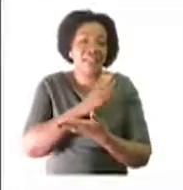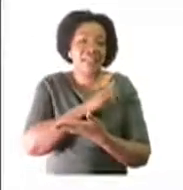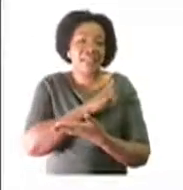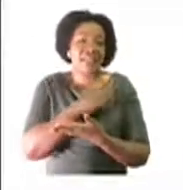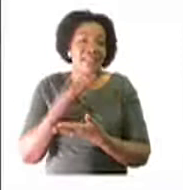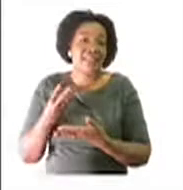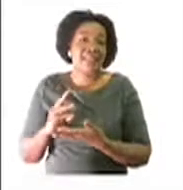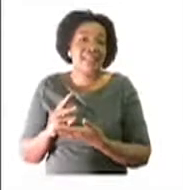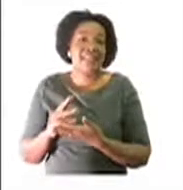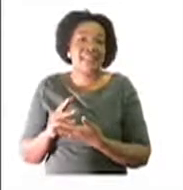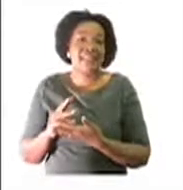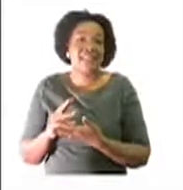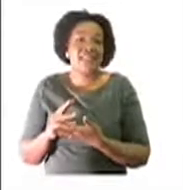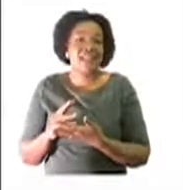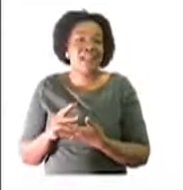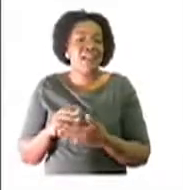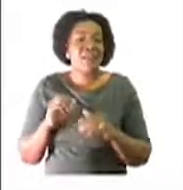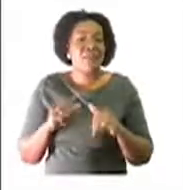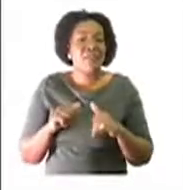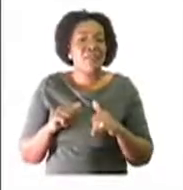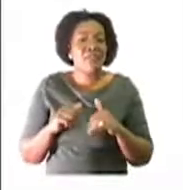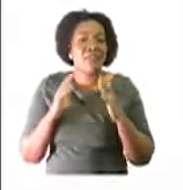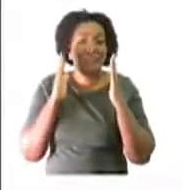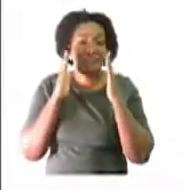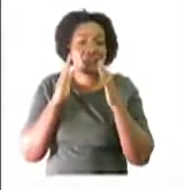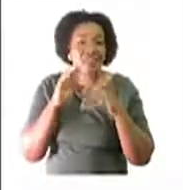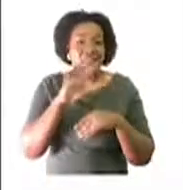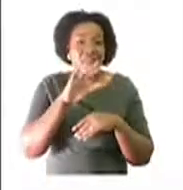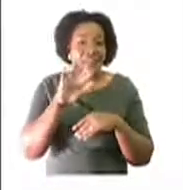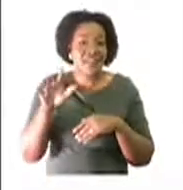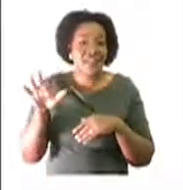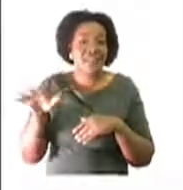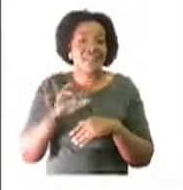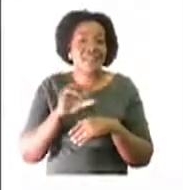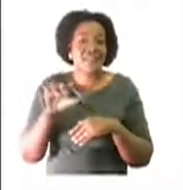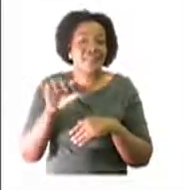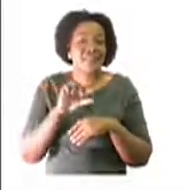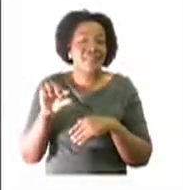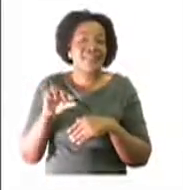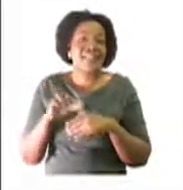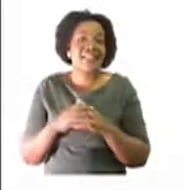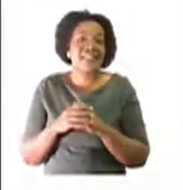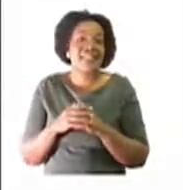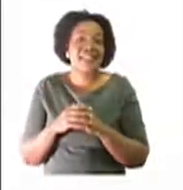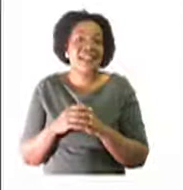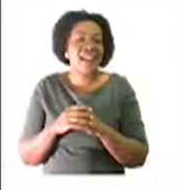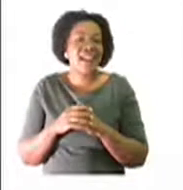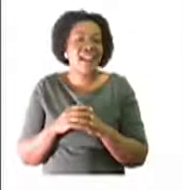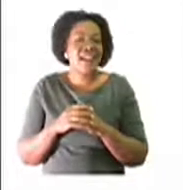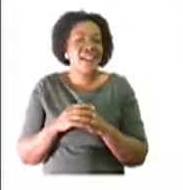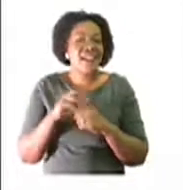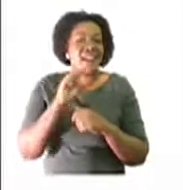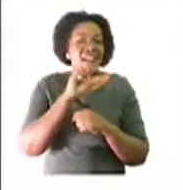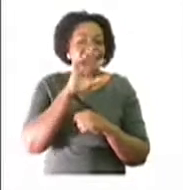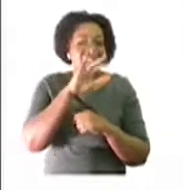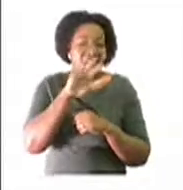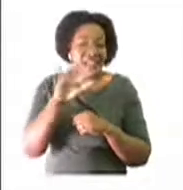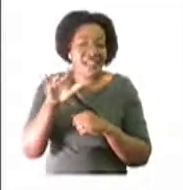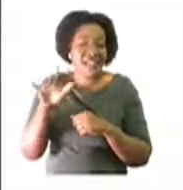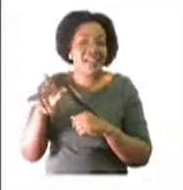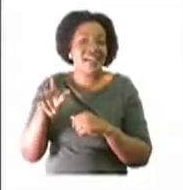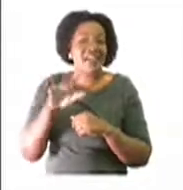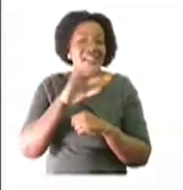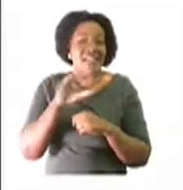whereby we are going to spell the words. Alright, we have to spell the words and rewrite the words on the